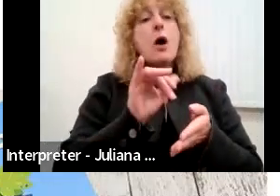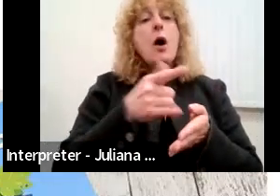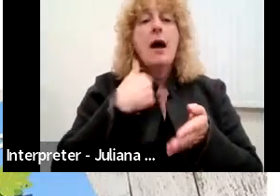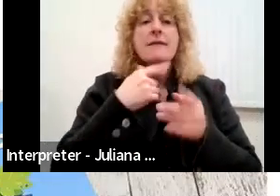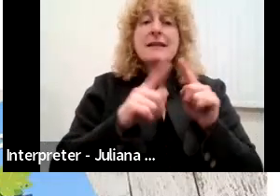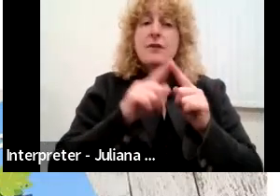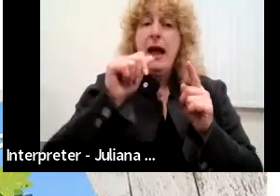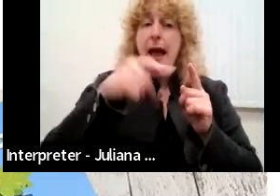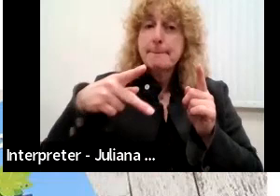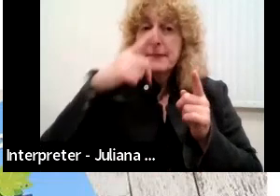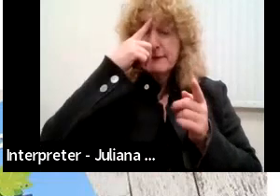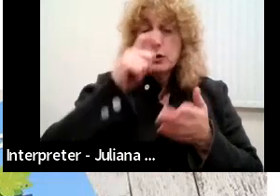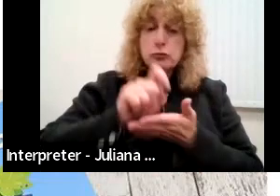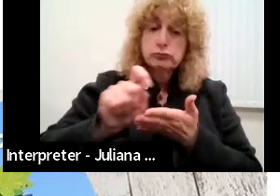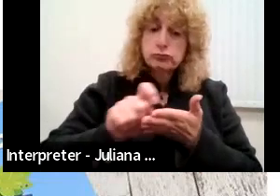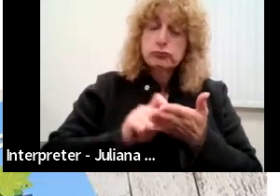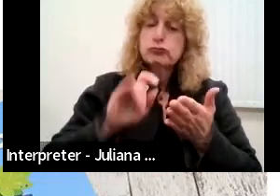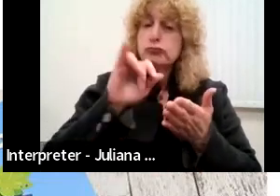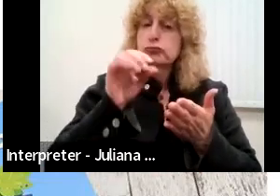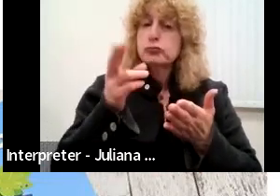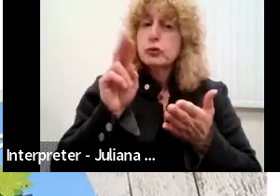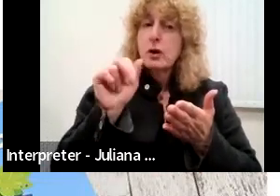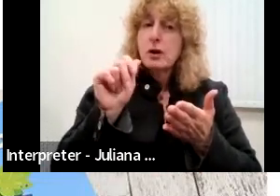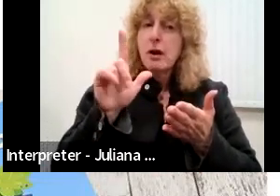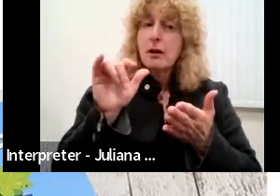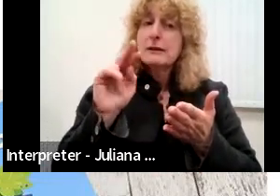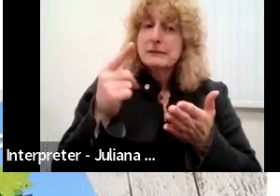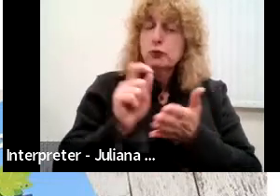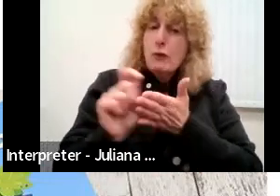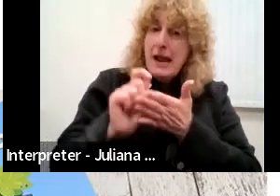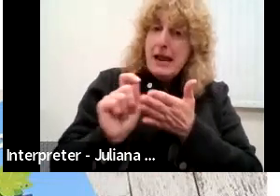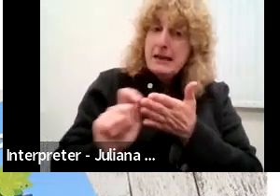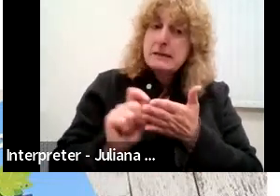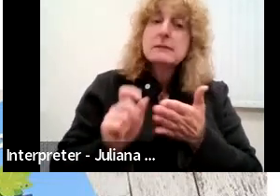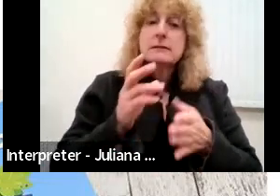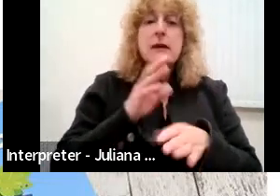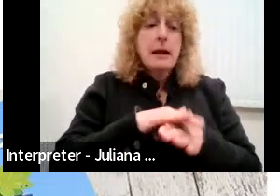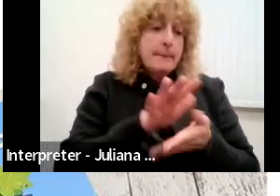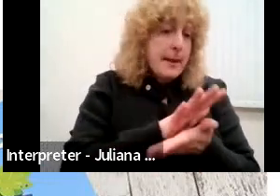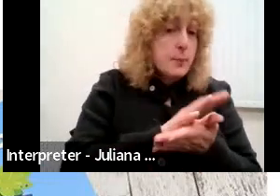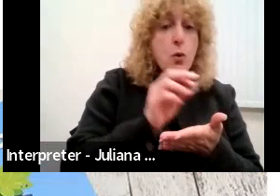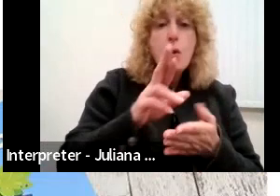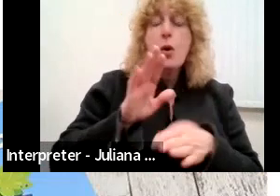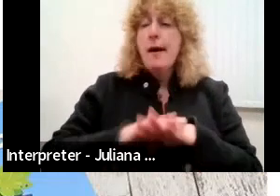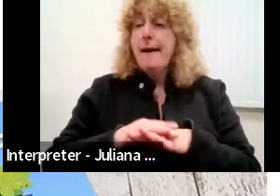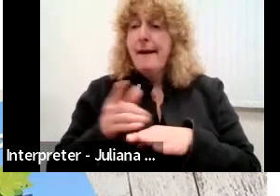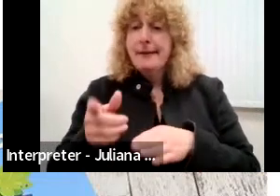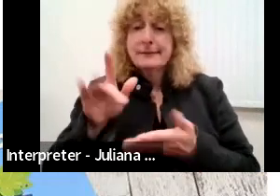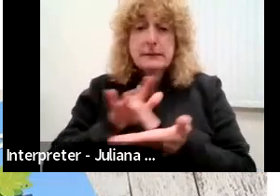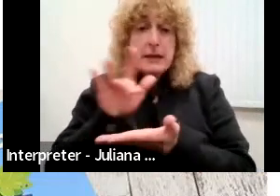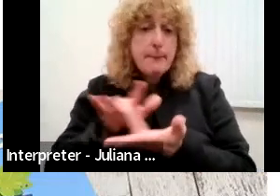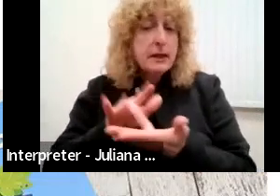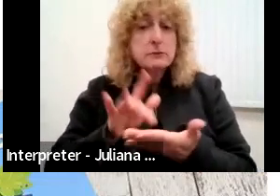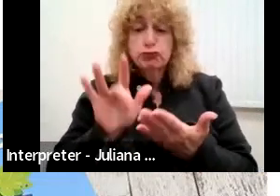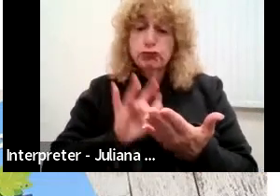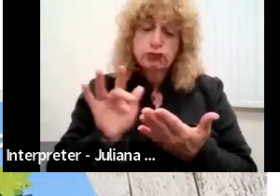if writing and getting those emotions on paper, or even getting those emotions on a device or tablet, if they need